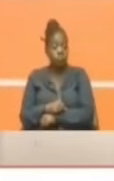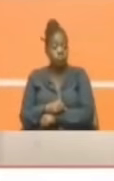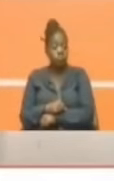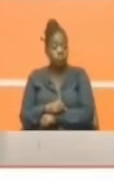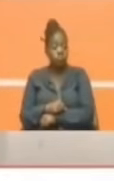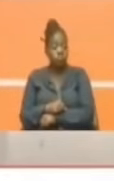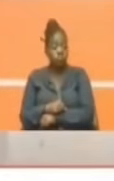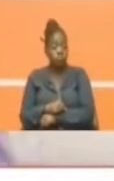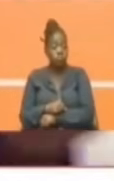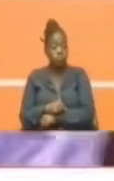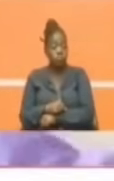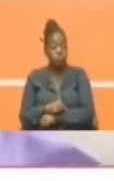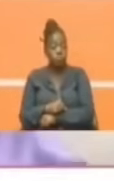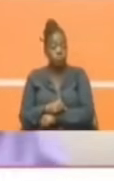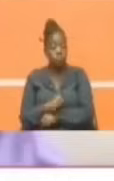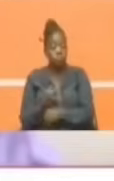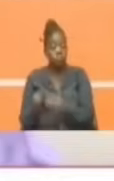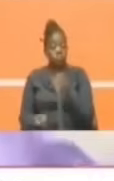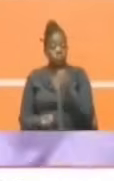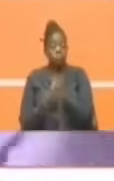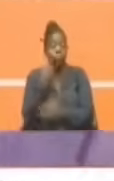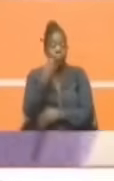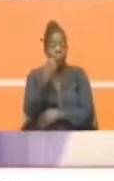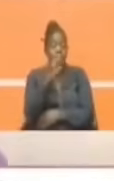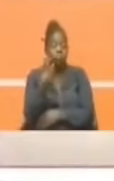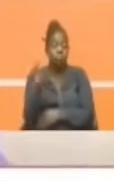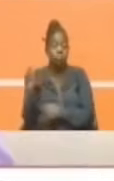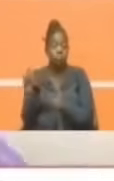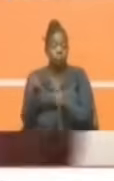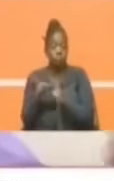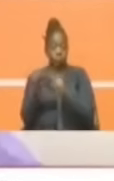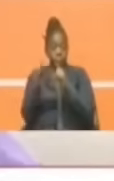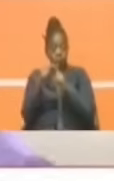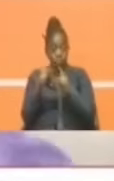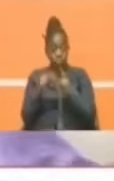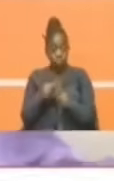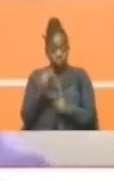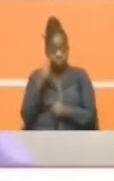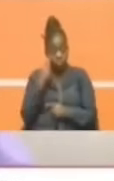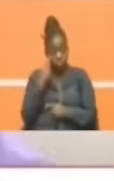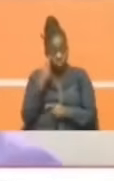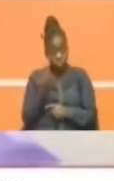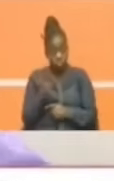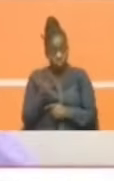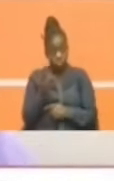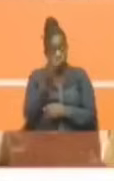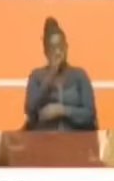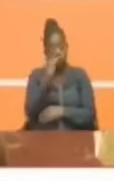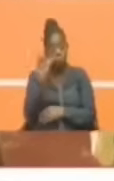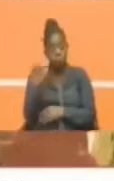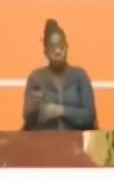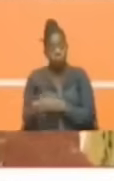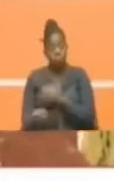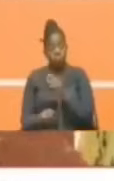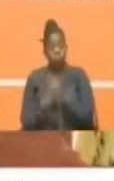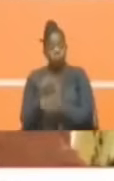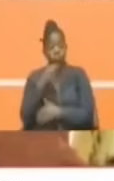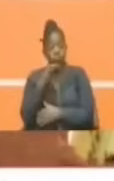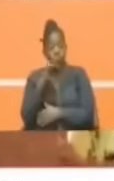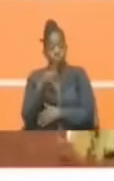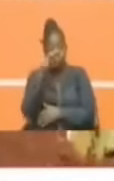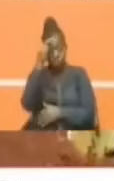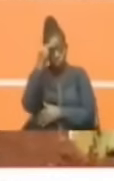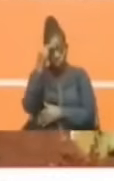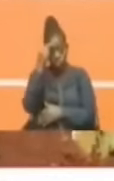gagenda asimbayo 10 asimbayo 10 kati bw'ogenda okugatta ayo ojja kwesanga emiti egyo gikoze ki. Mu kwogerako